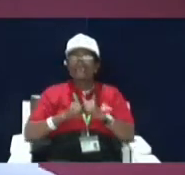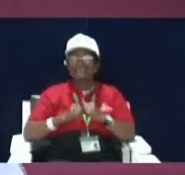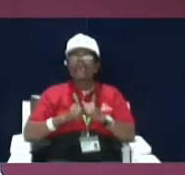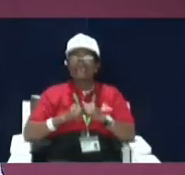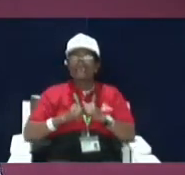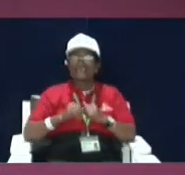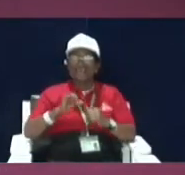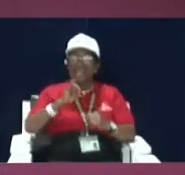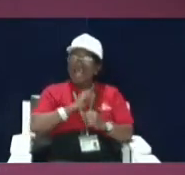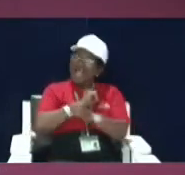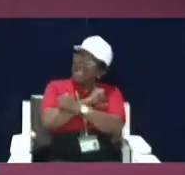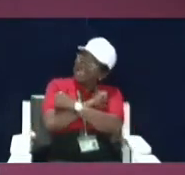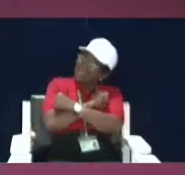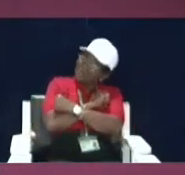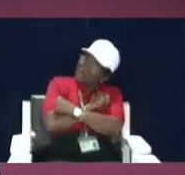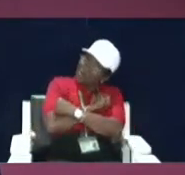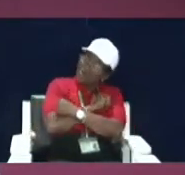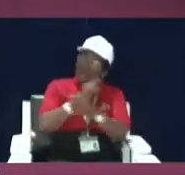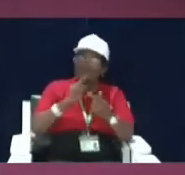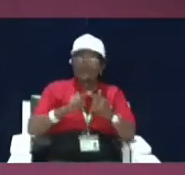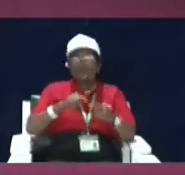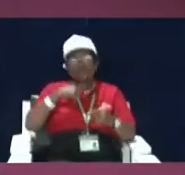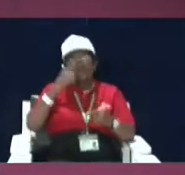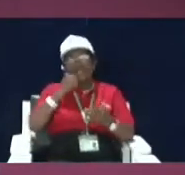Allow me to say amen to this one too.